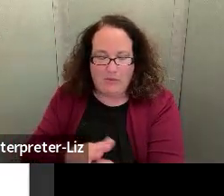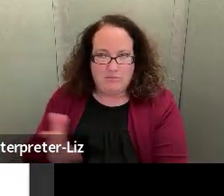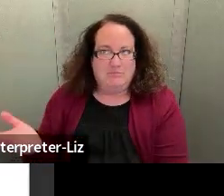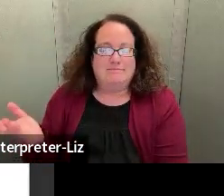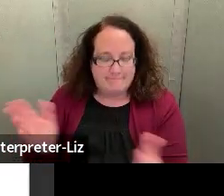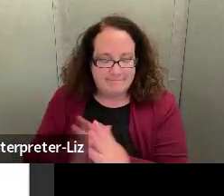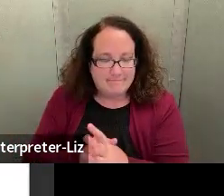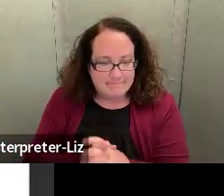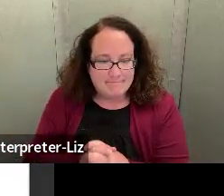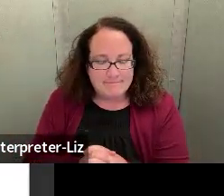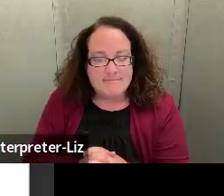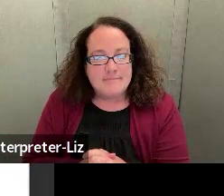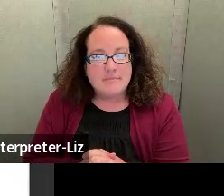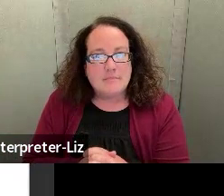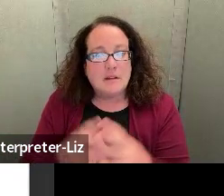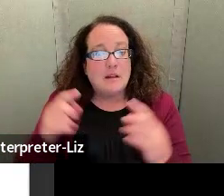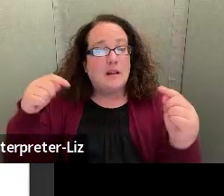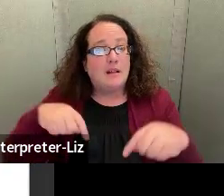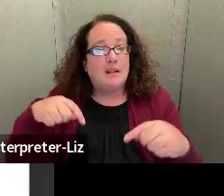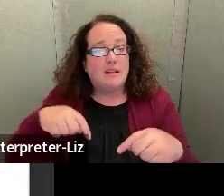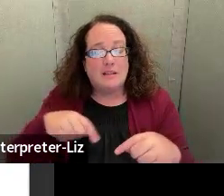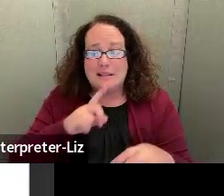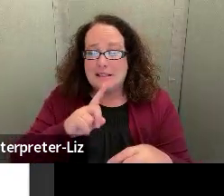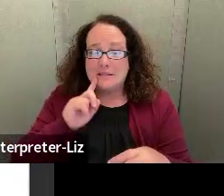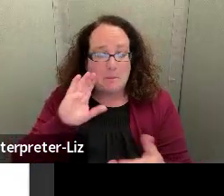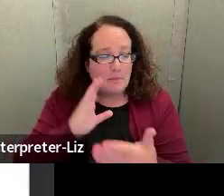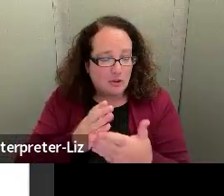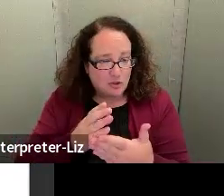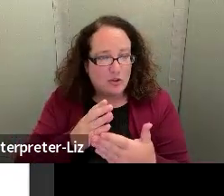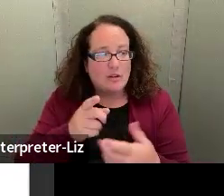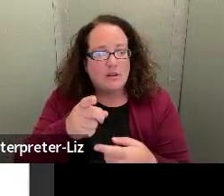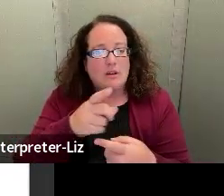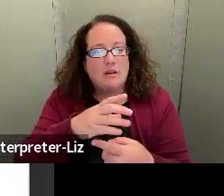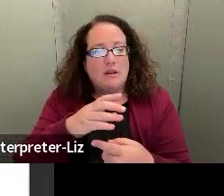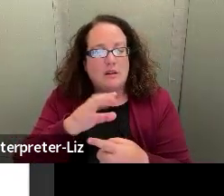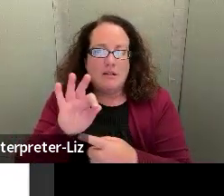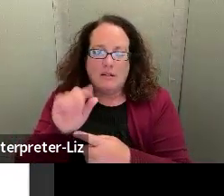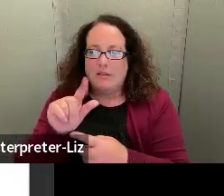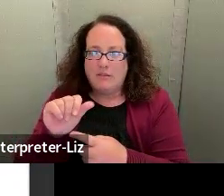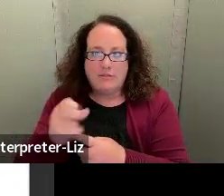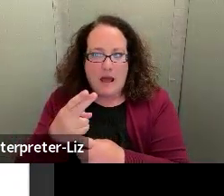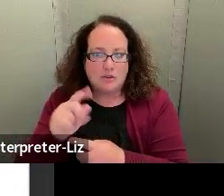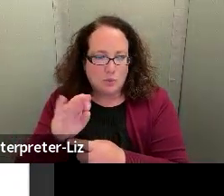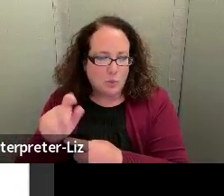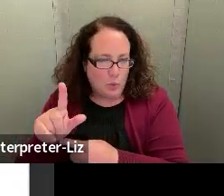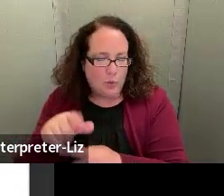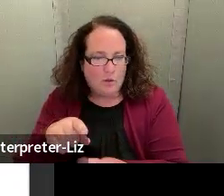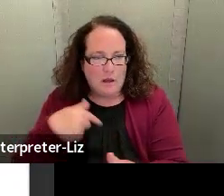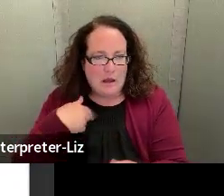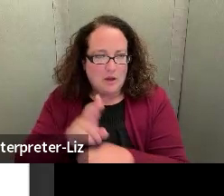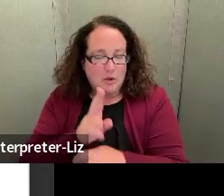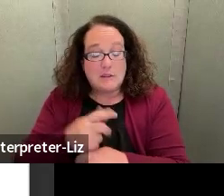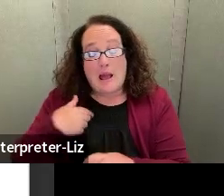Yeah, okay, so this is a picture of the picture in a flash tool that I used when I was